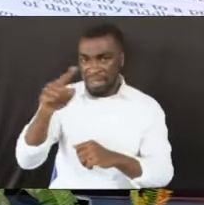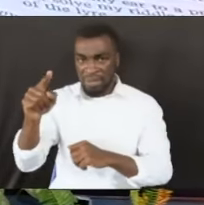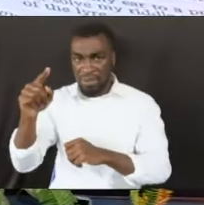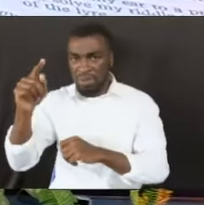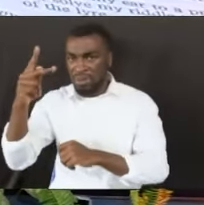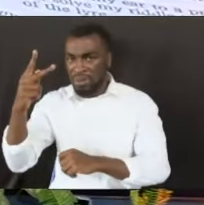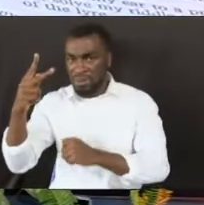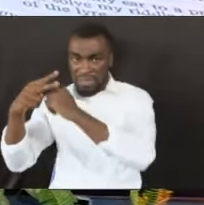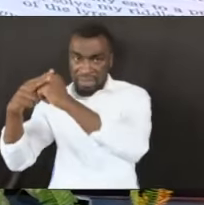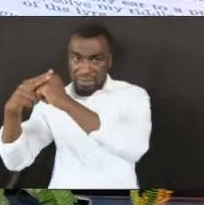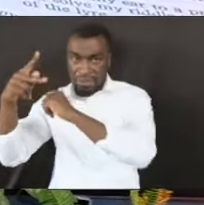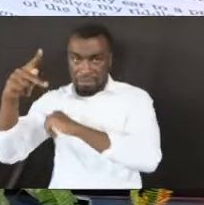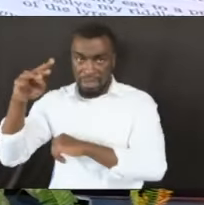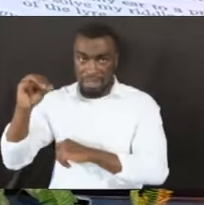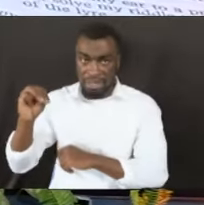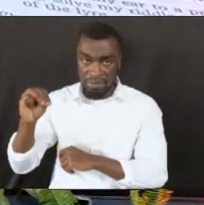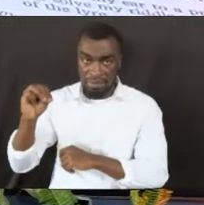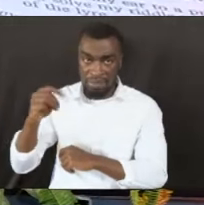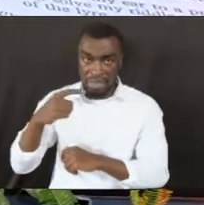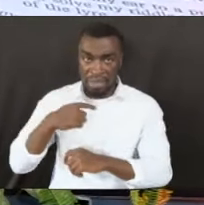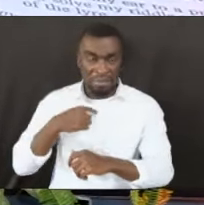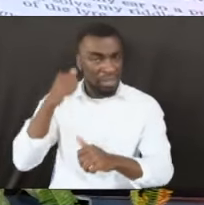I remember a namesake, Naftali.